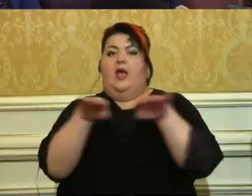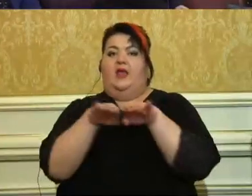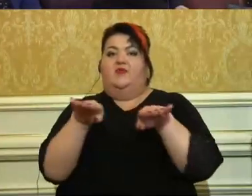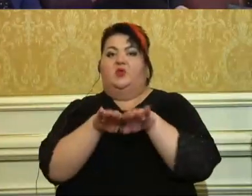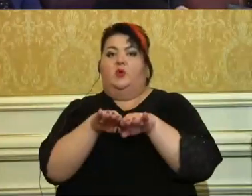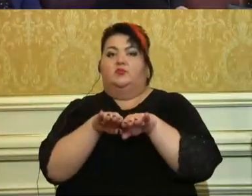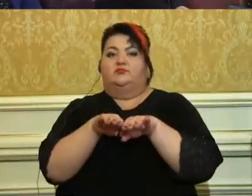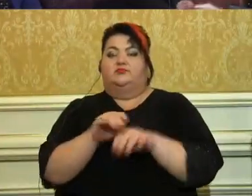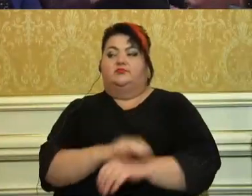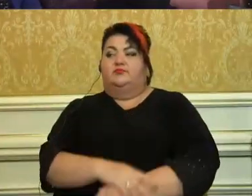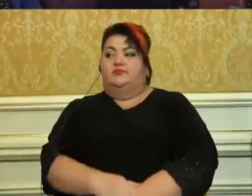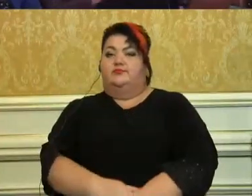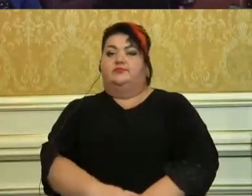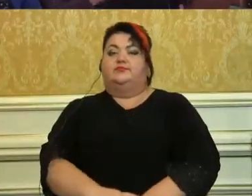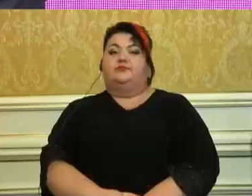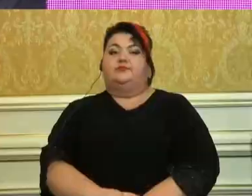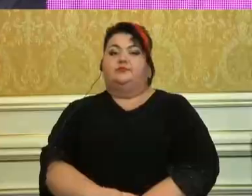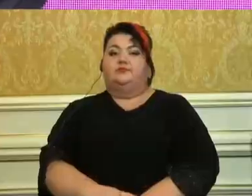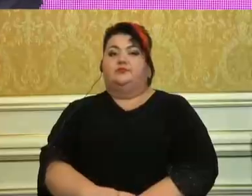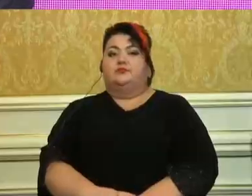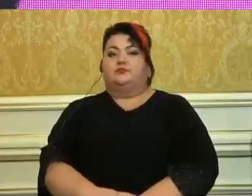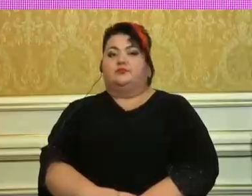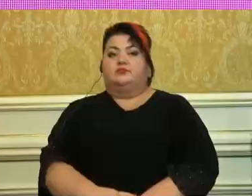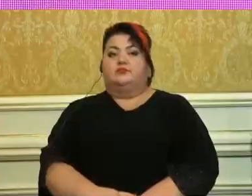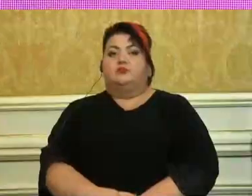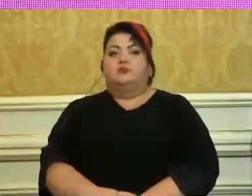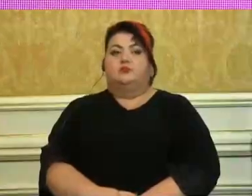that Ukraine will be equal for everybody. Thank you very much.